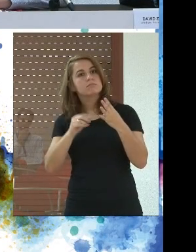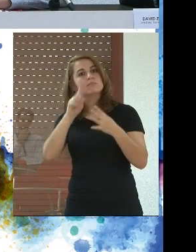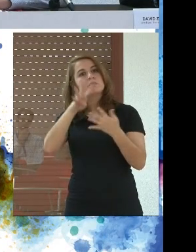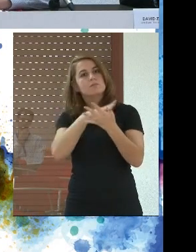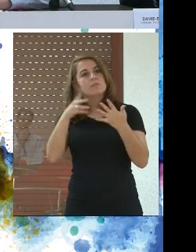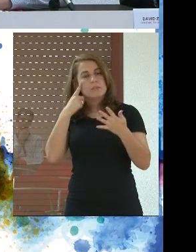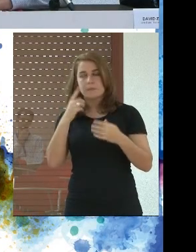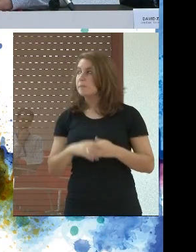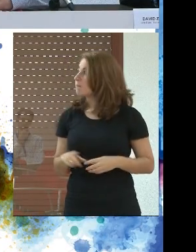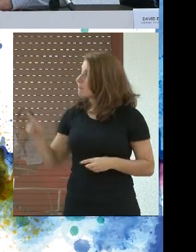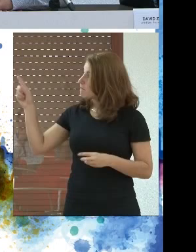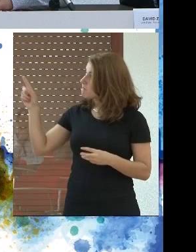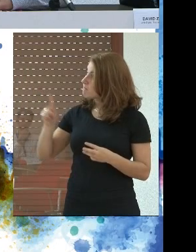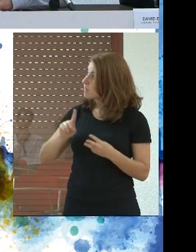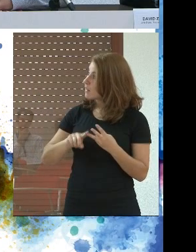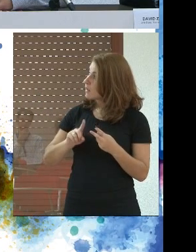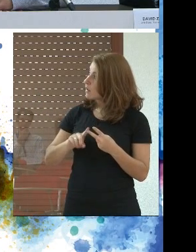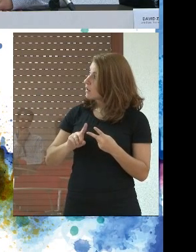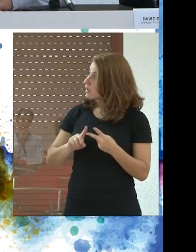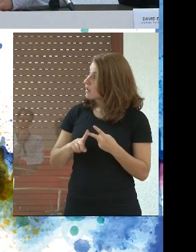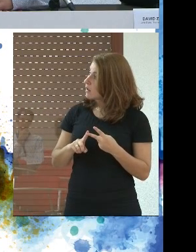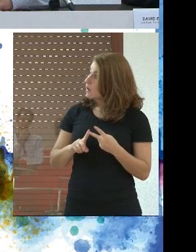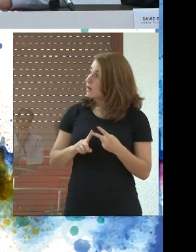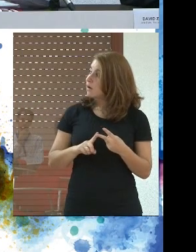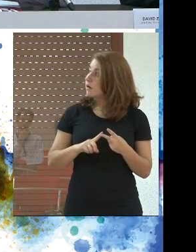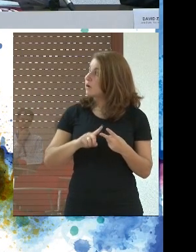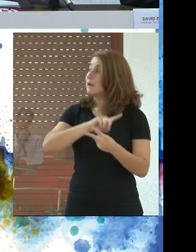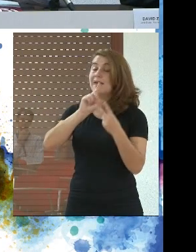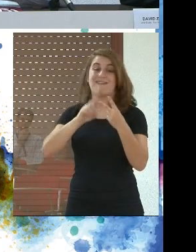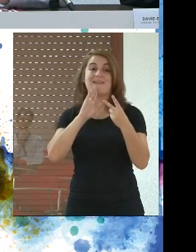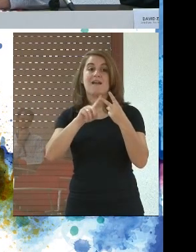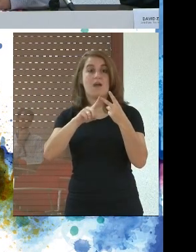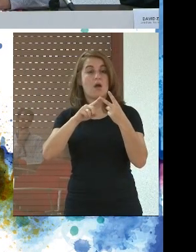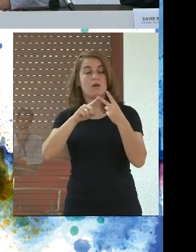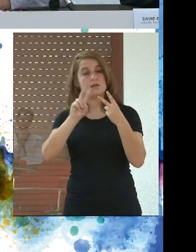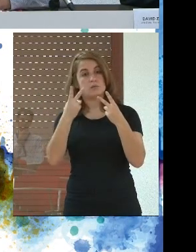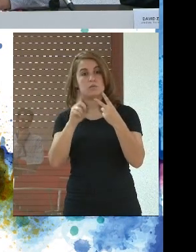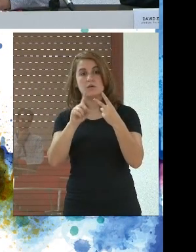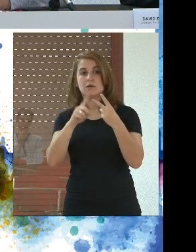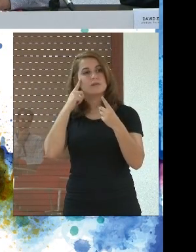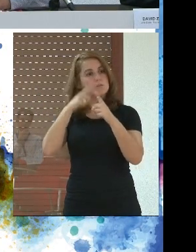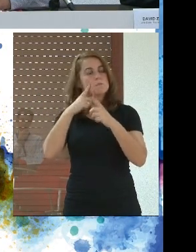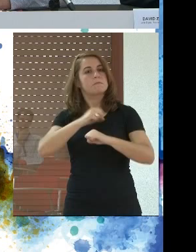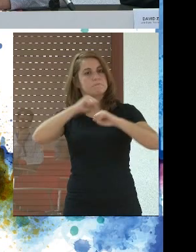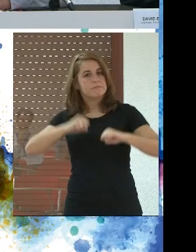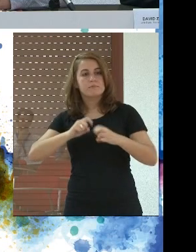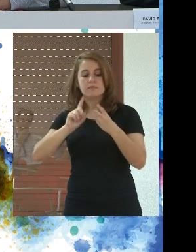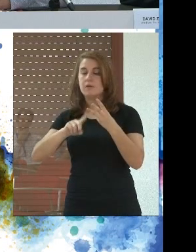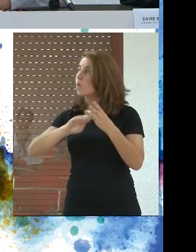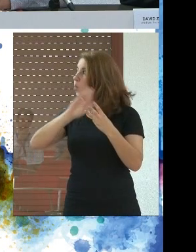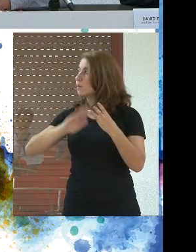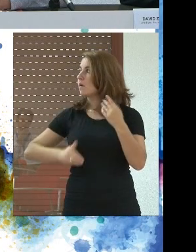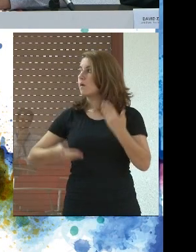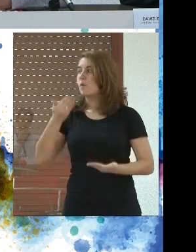the user and to put the threshold in the middle. In the second calibration session, we calibrate the threshold again to increase